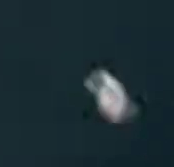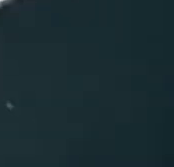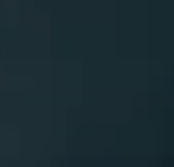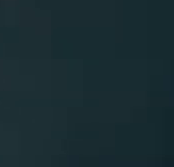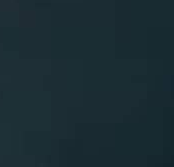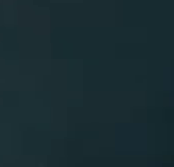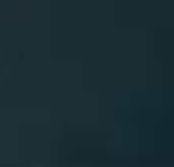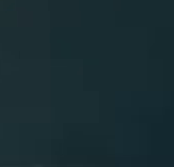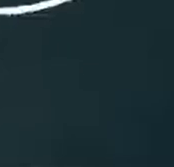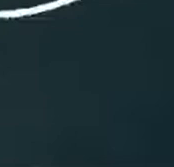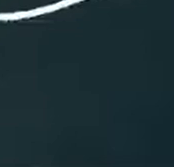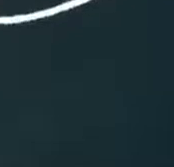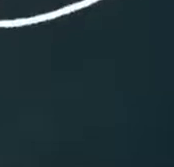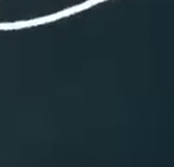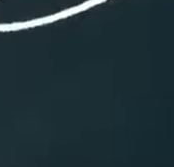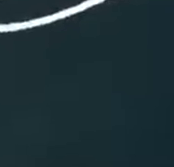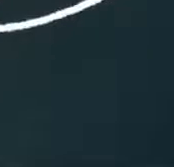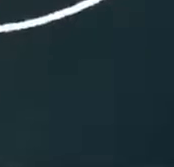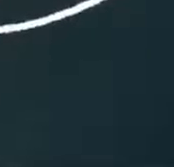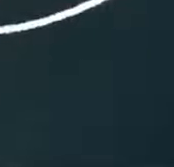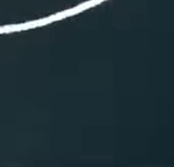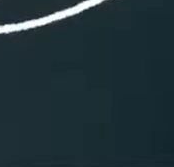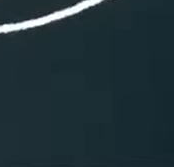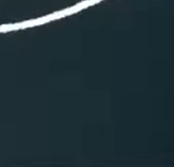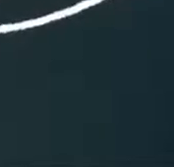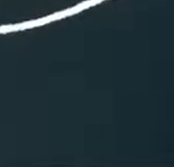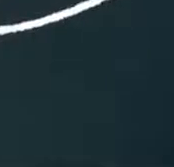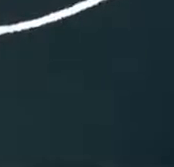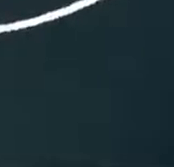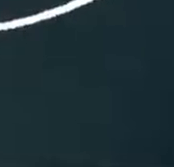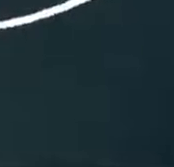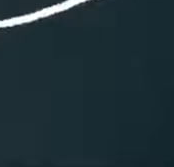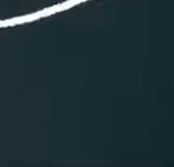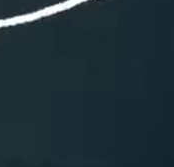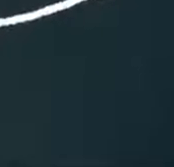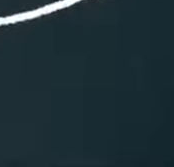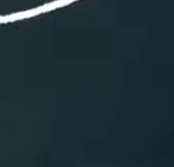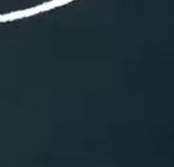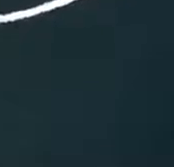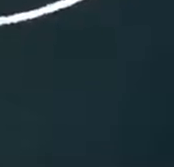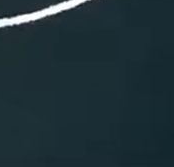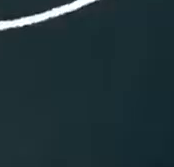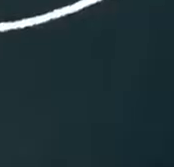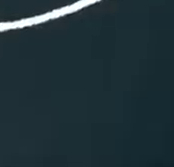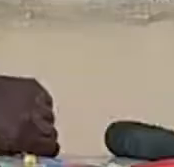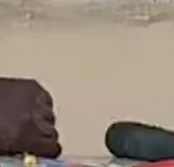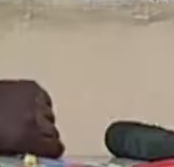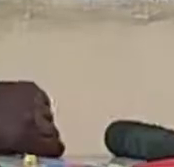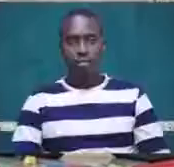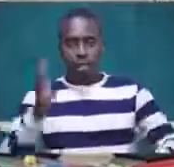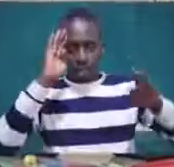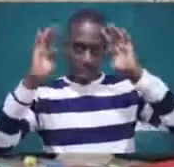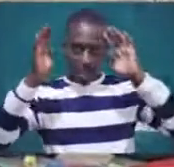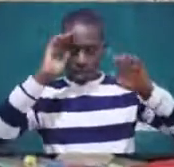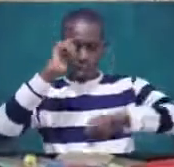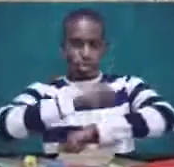Welcome to Study Time, a televised home learning program produced by Rwanda Education Board. Hello